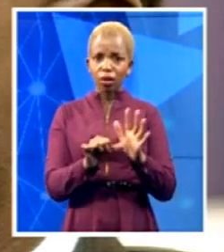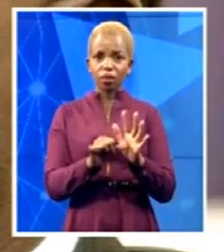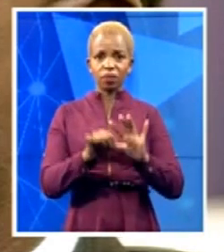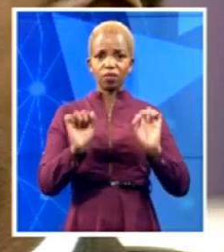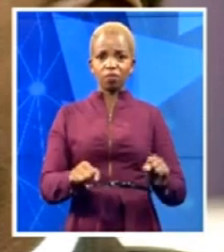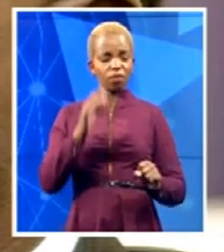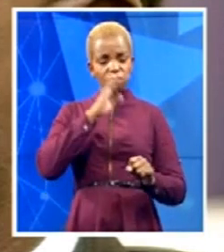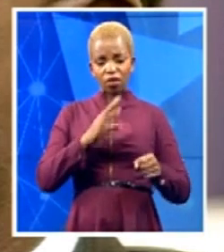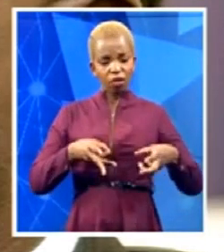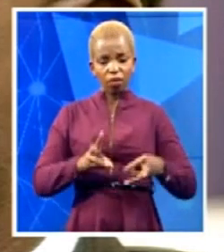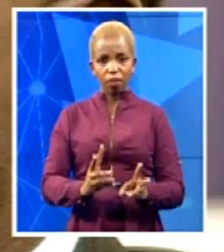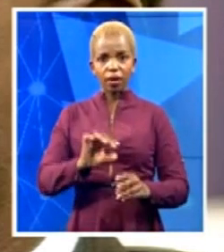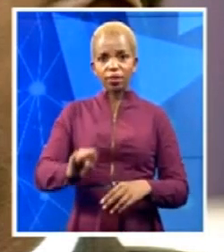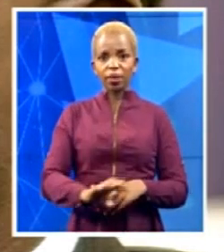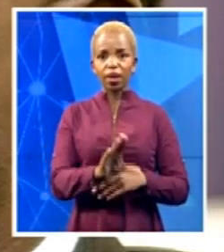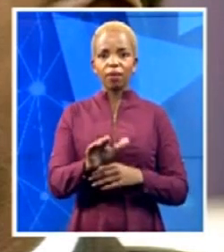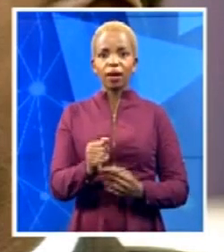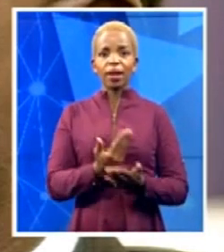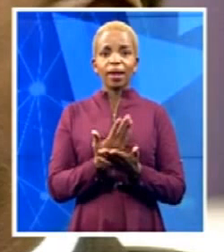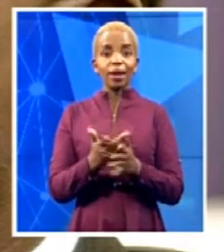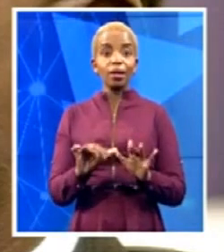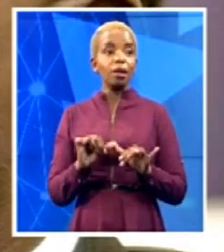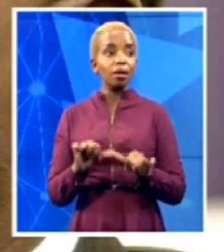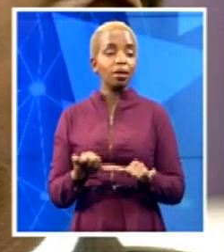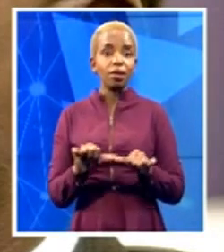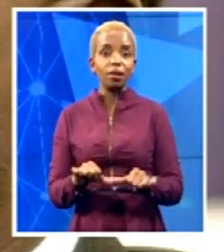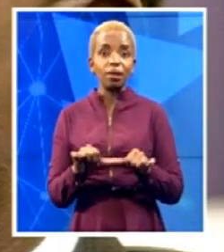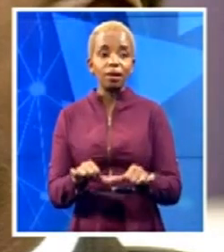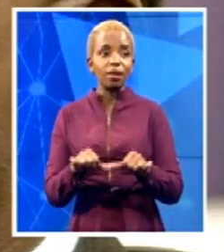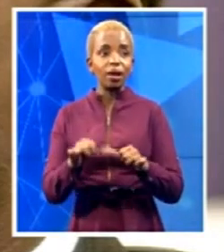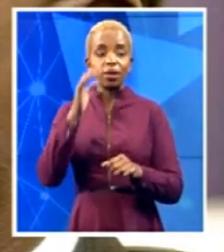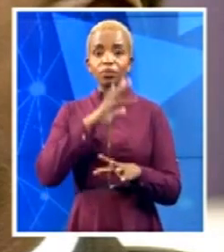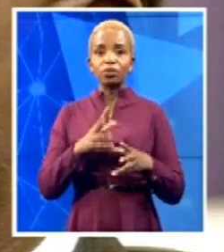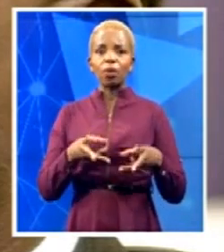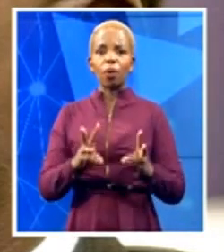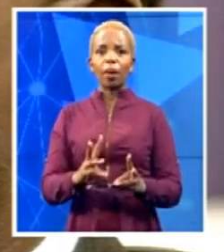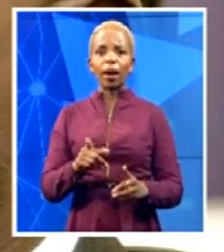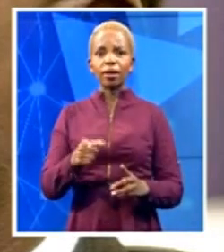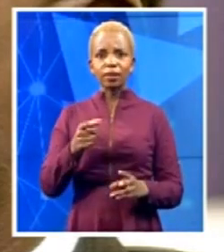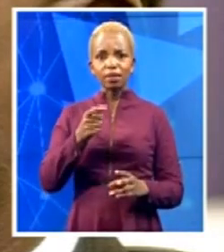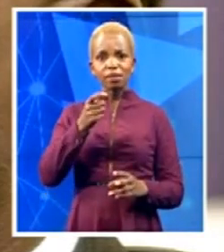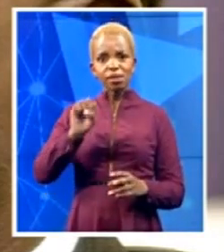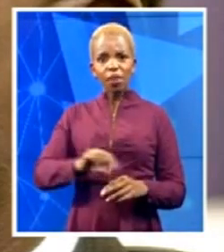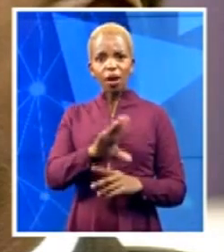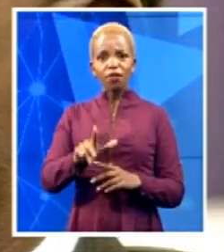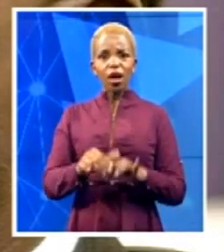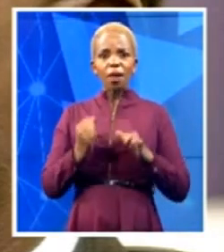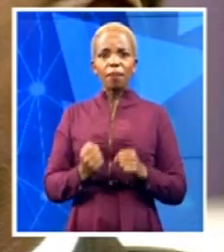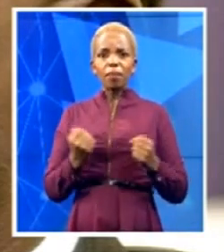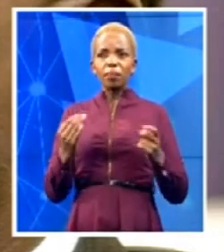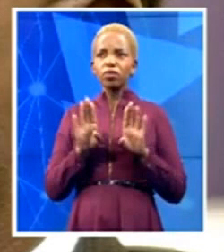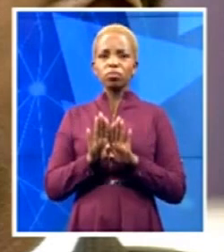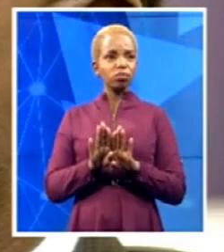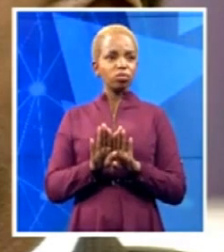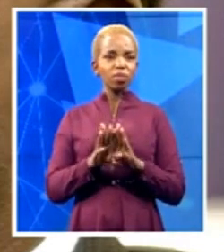a default. There is no way South Africa can afford a sustained lockdown that is going to destroy jobs and businesses. So we have to manage both